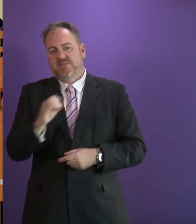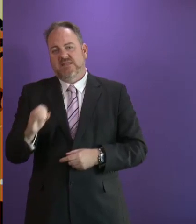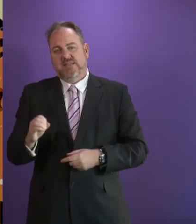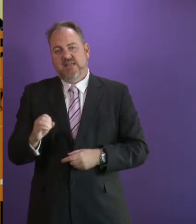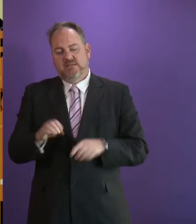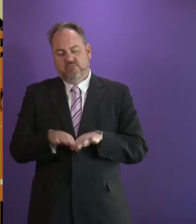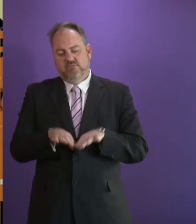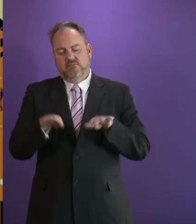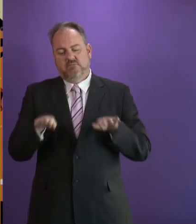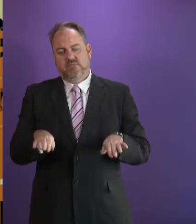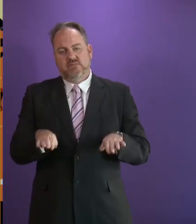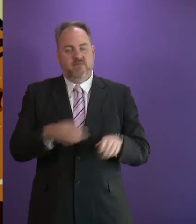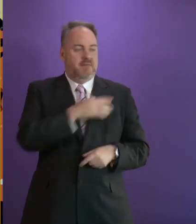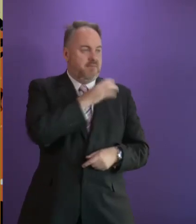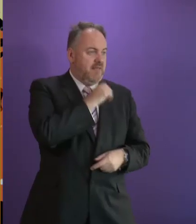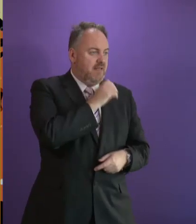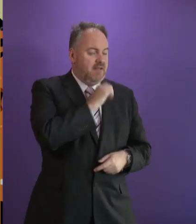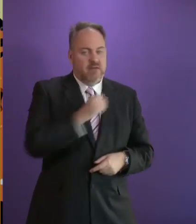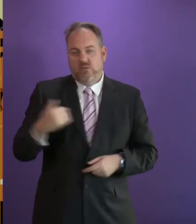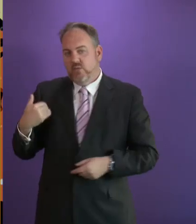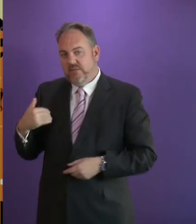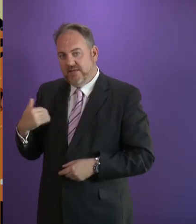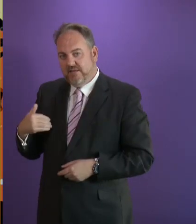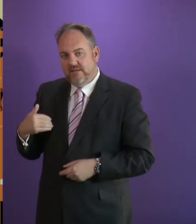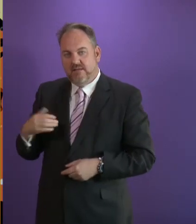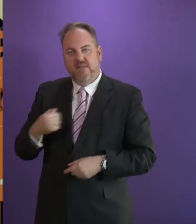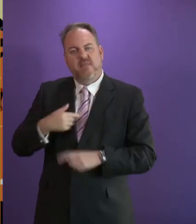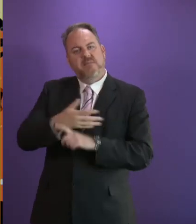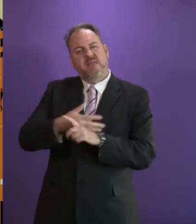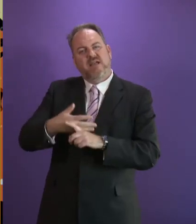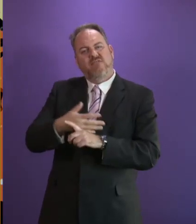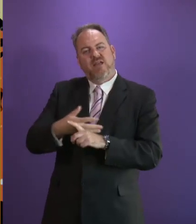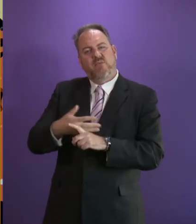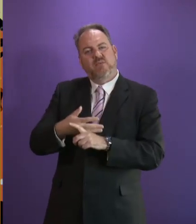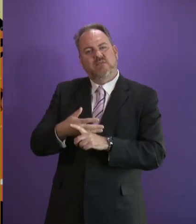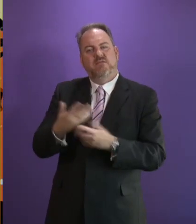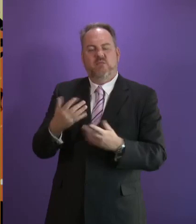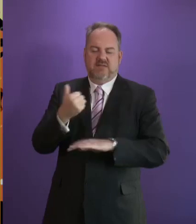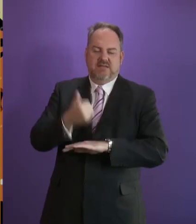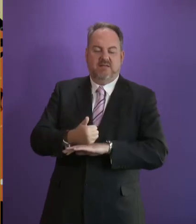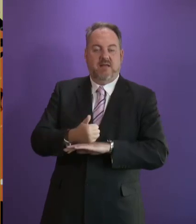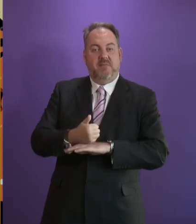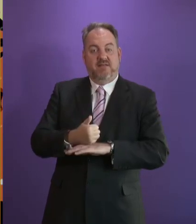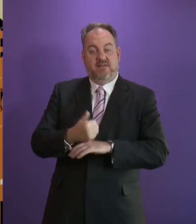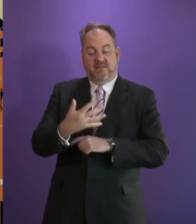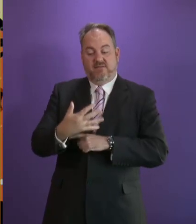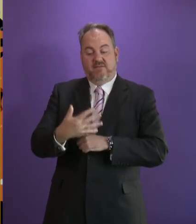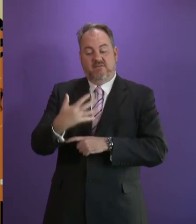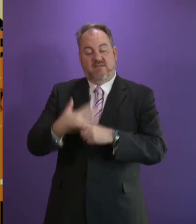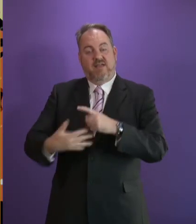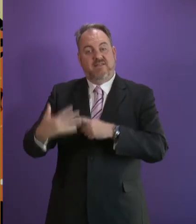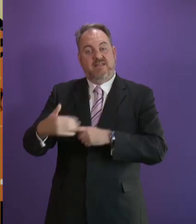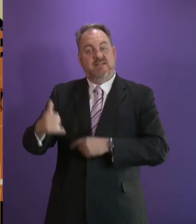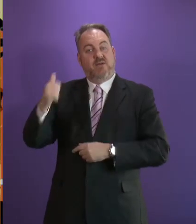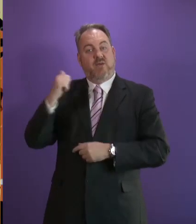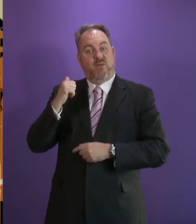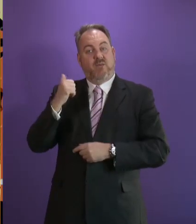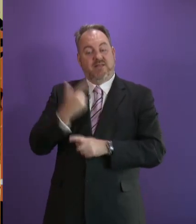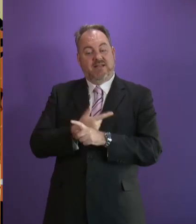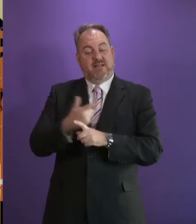parliament. I want to tell you a little bit about the origins of Women 50-50. We are 5 years old as of next week. If anybody would like to buy me cake,